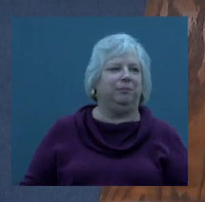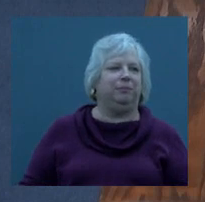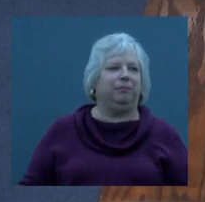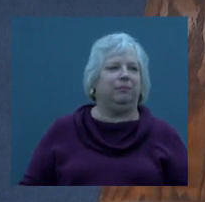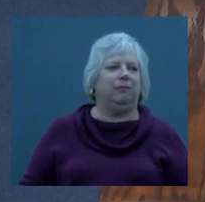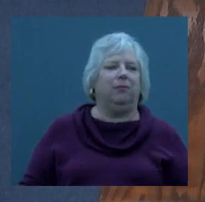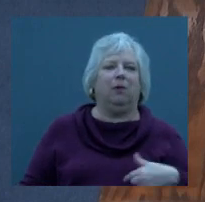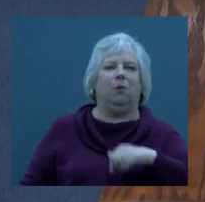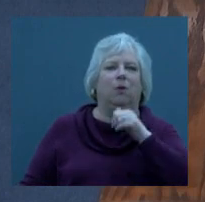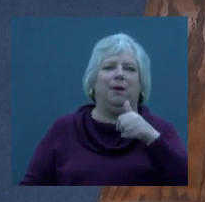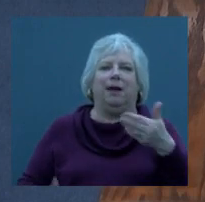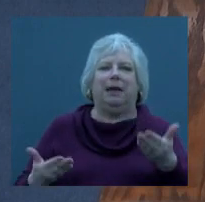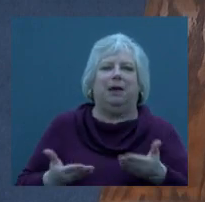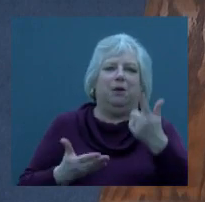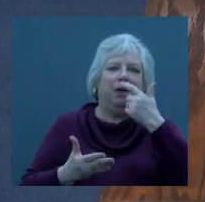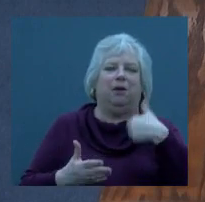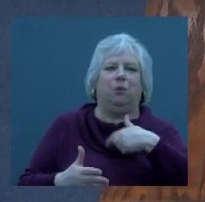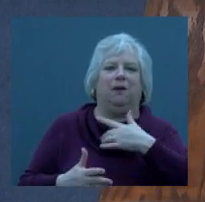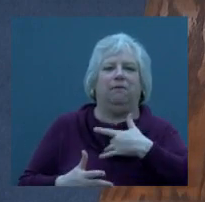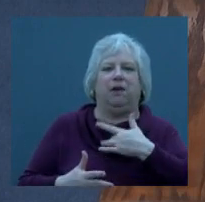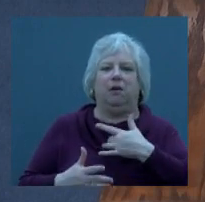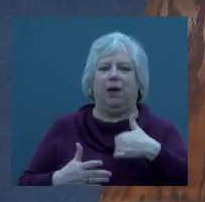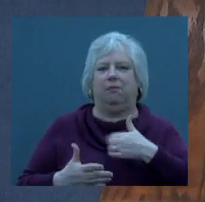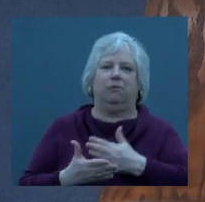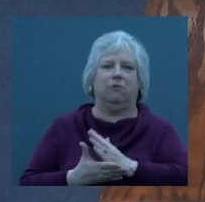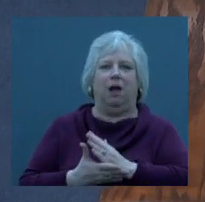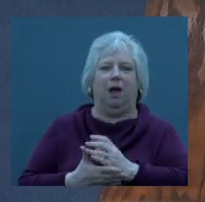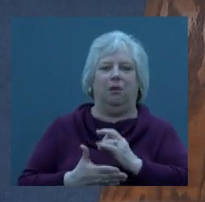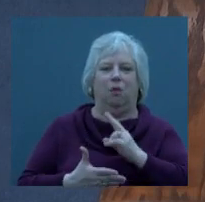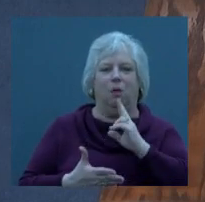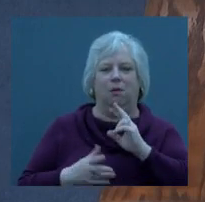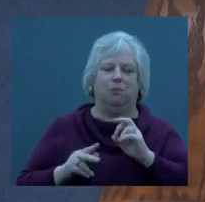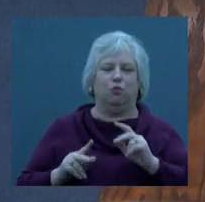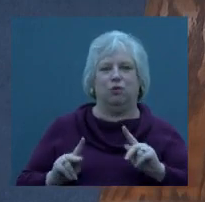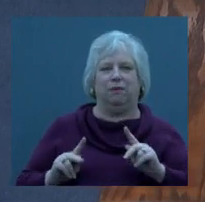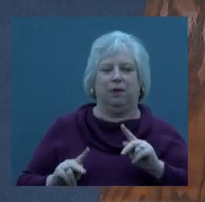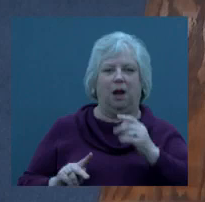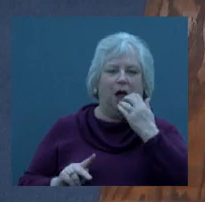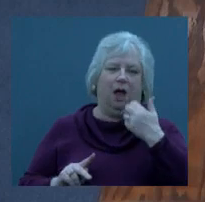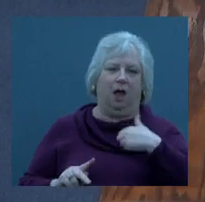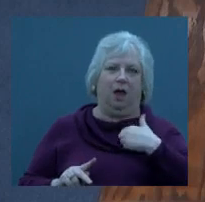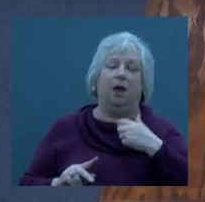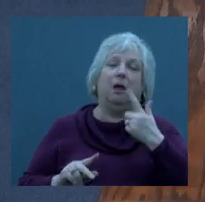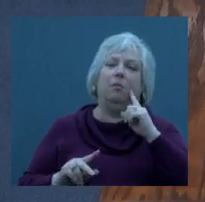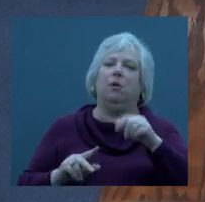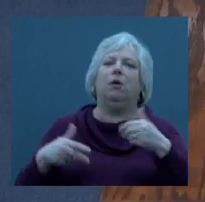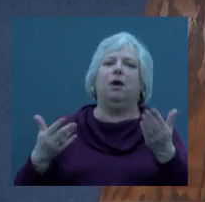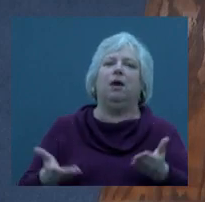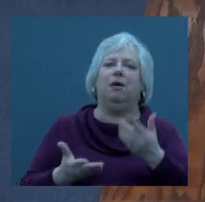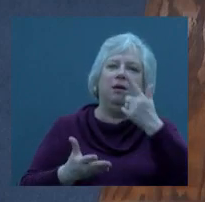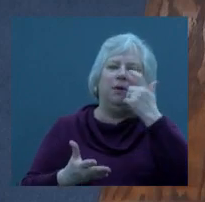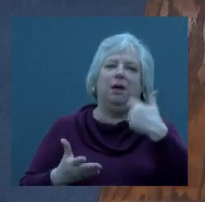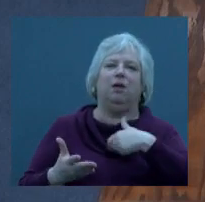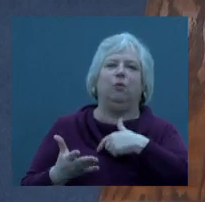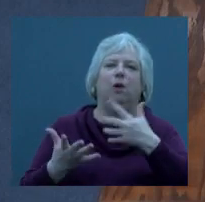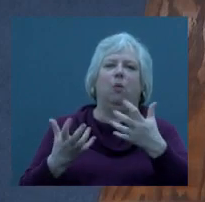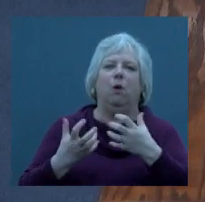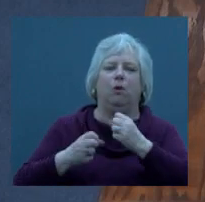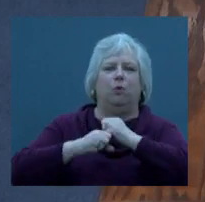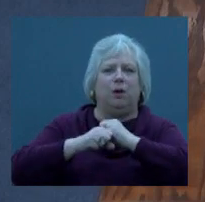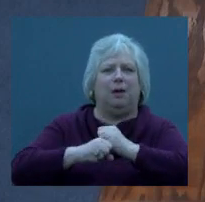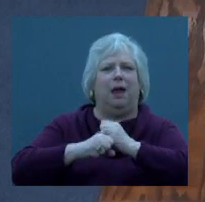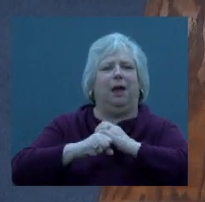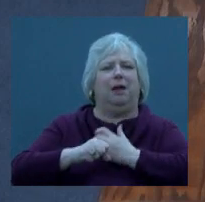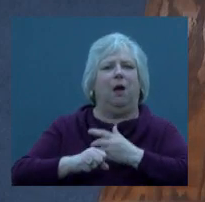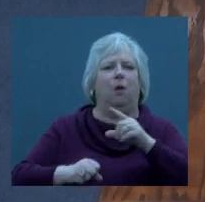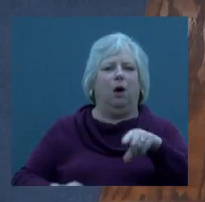We're not here because we feel somehow entitled or that we're privileged. We're here because we just want to protect our quality of life.